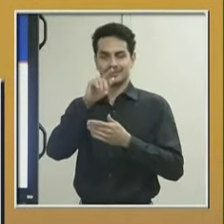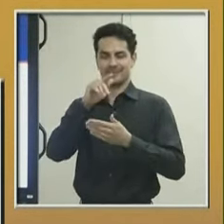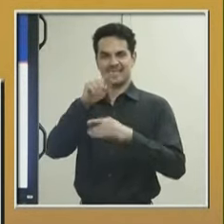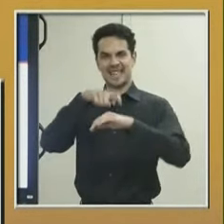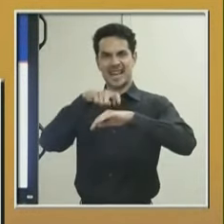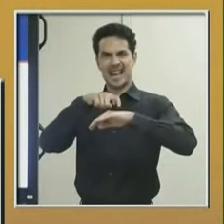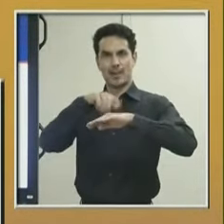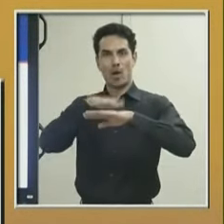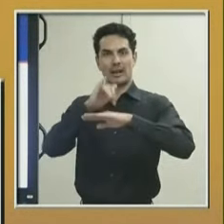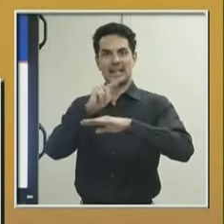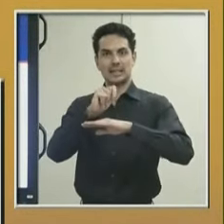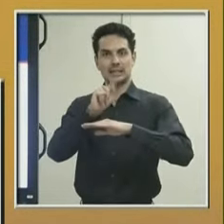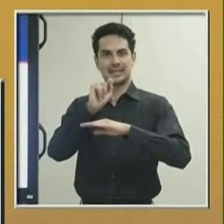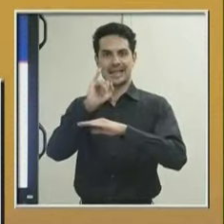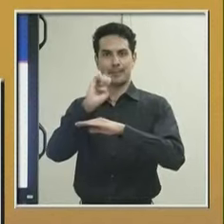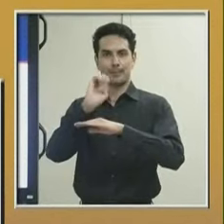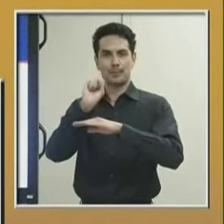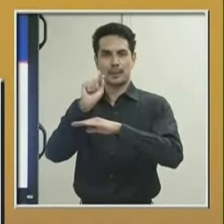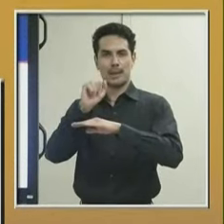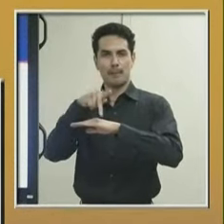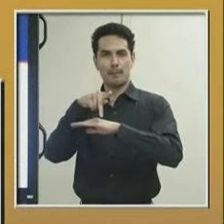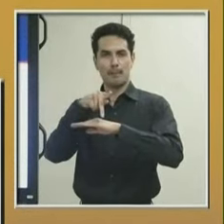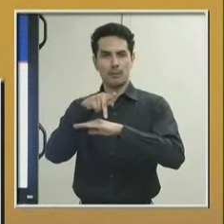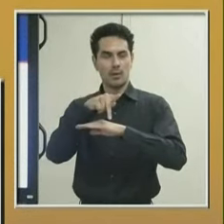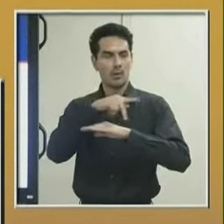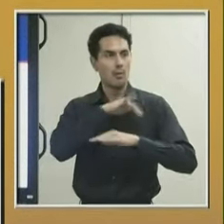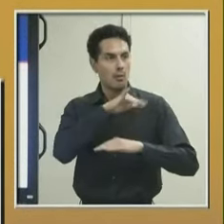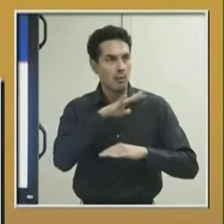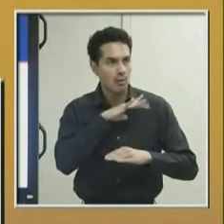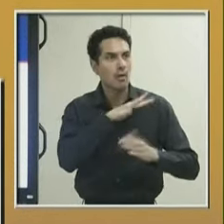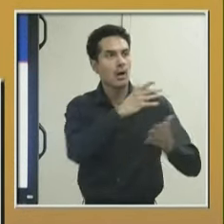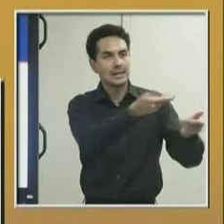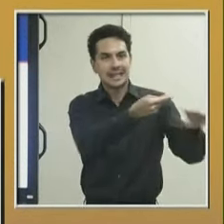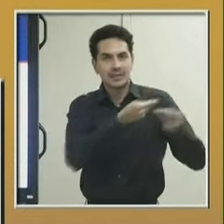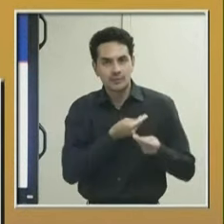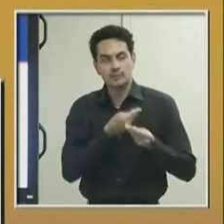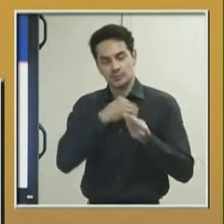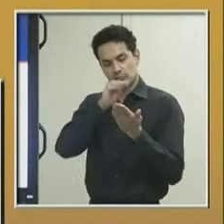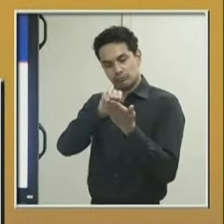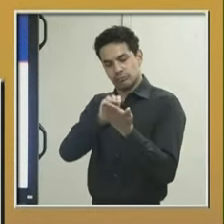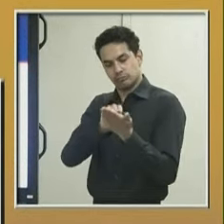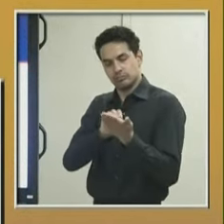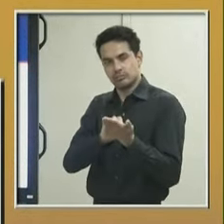into the timeline, and so we can get a better understanding of the fire's progression.